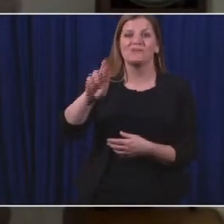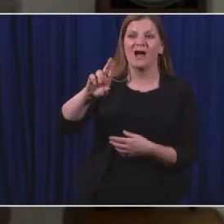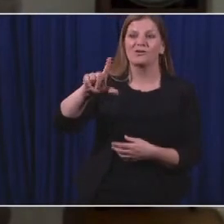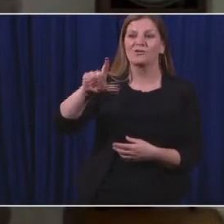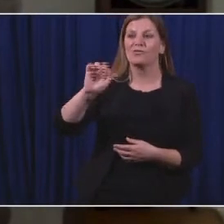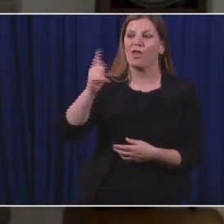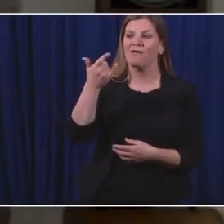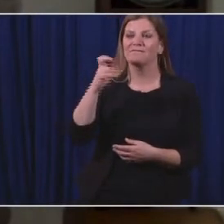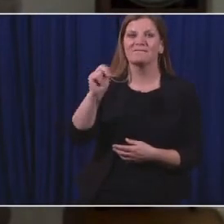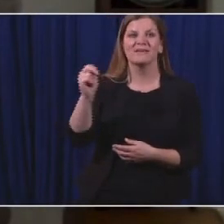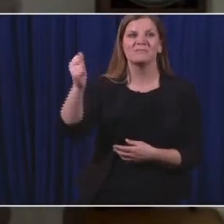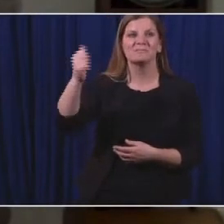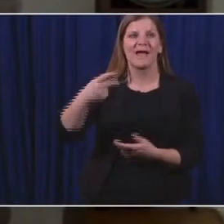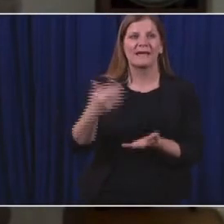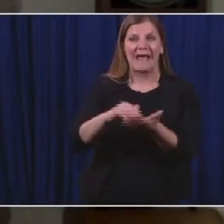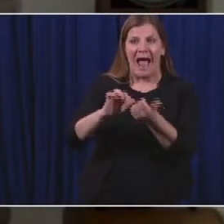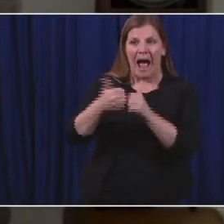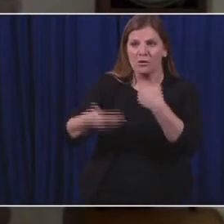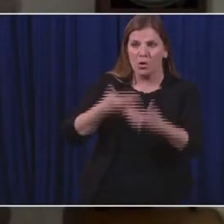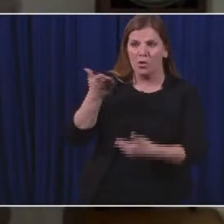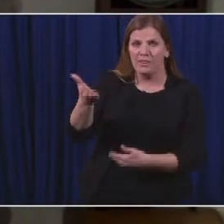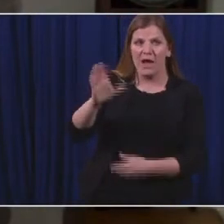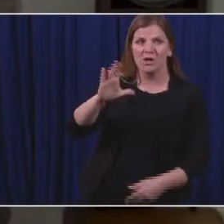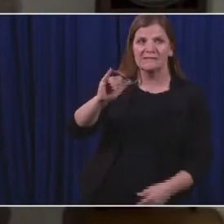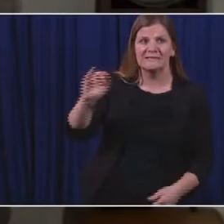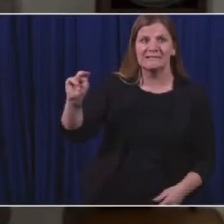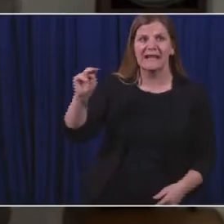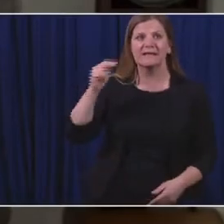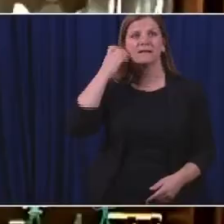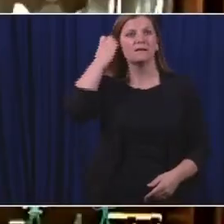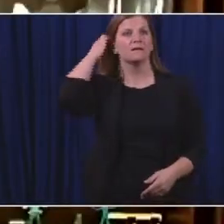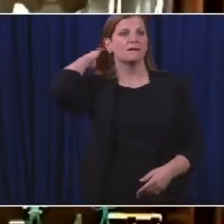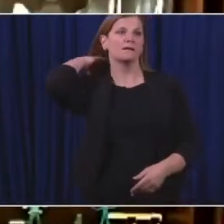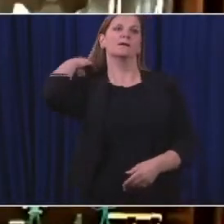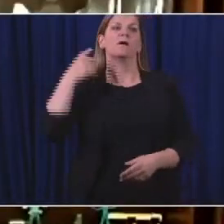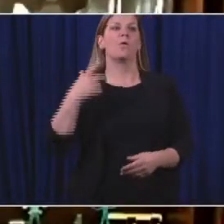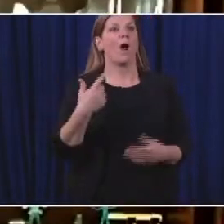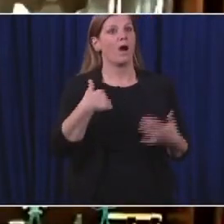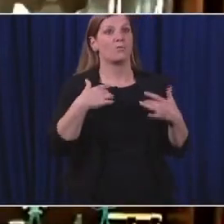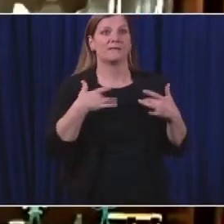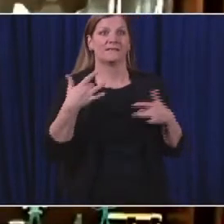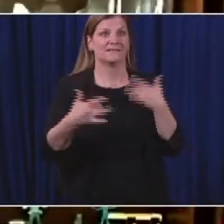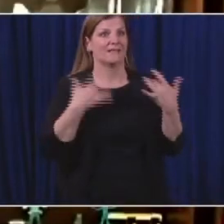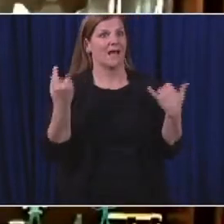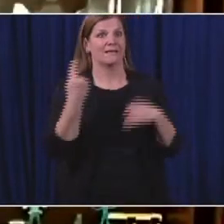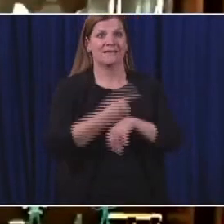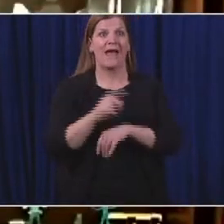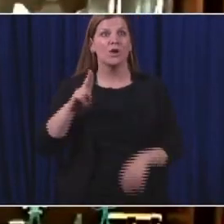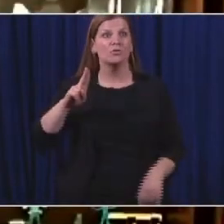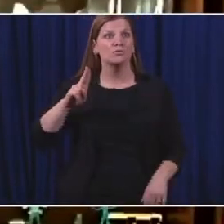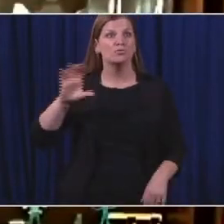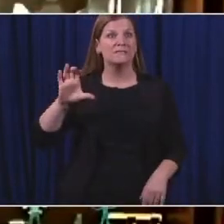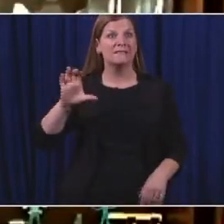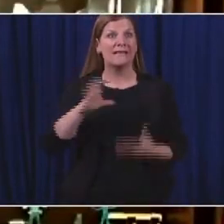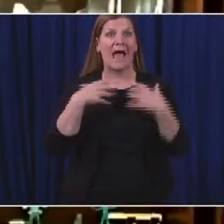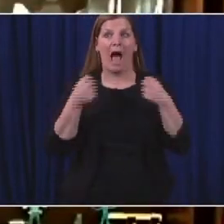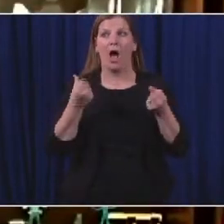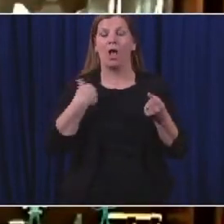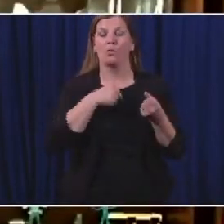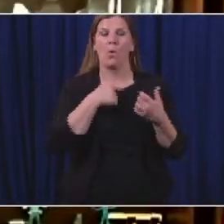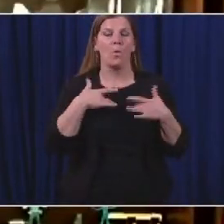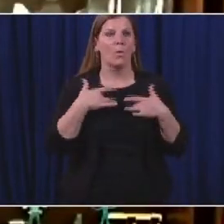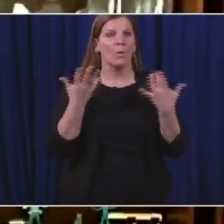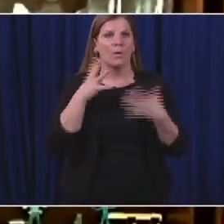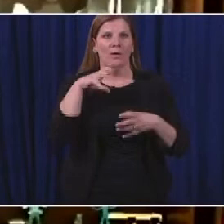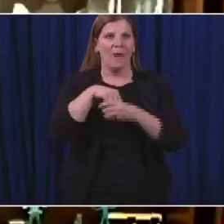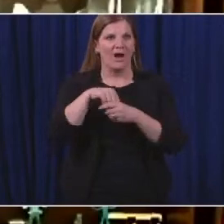go at UC today? It was an exciting day, and I think at UC Health, we were really excited to be part of this really momentous occasion